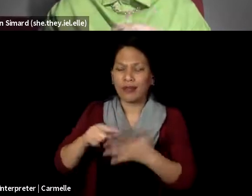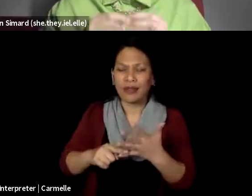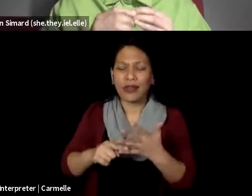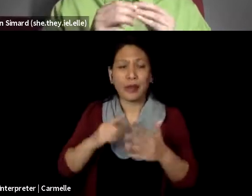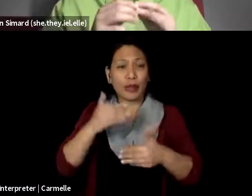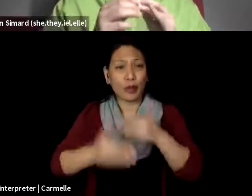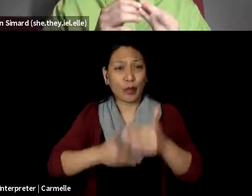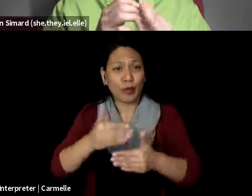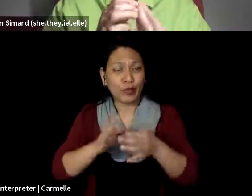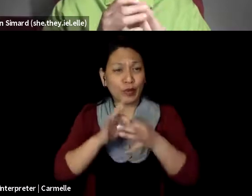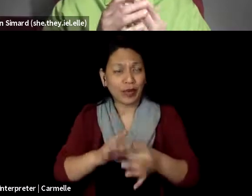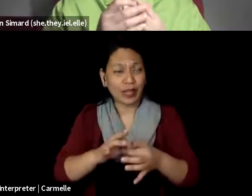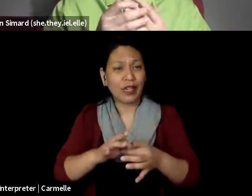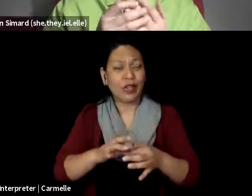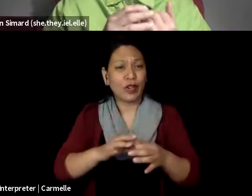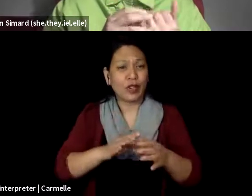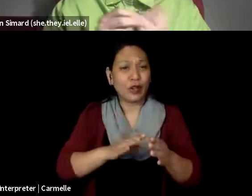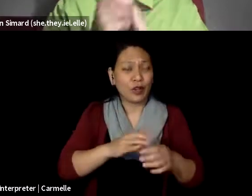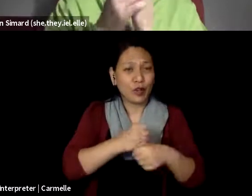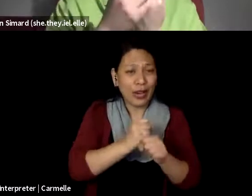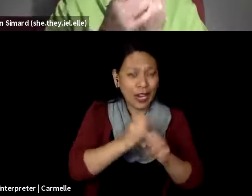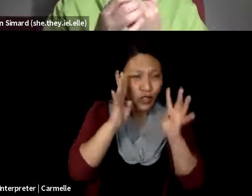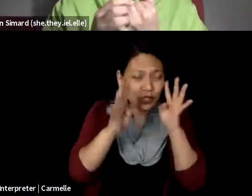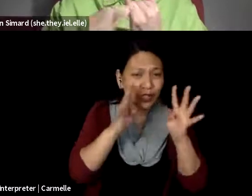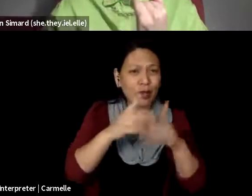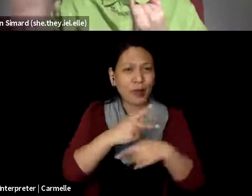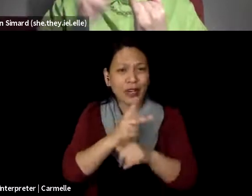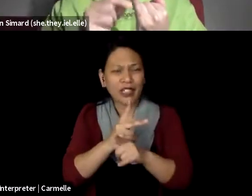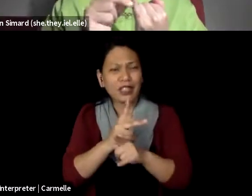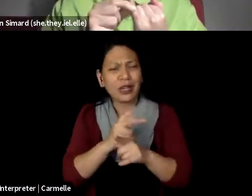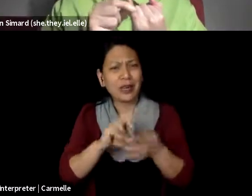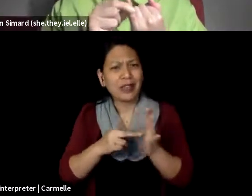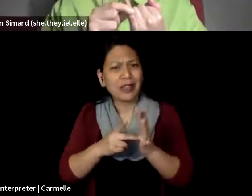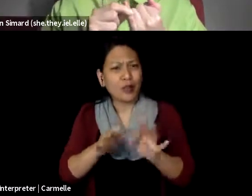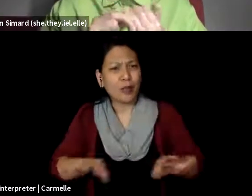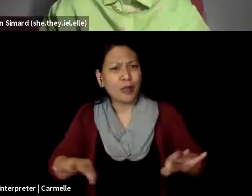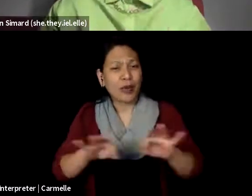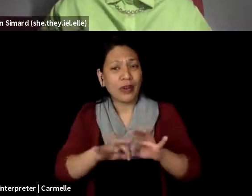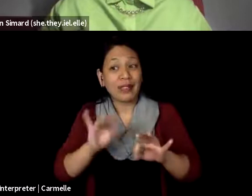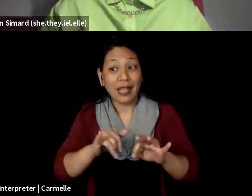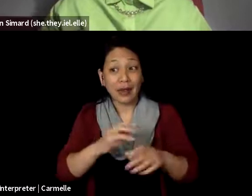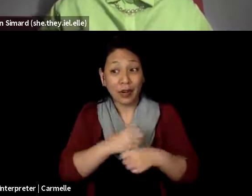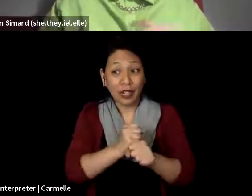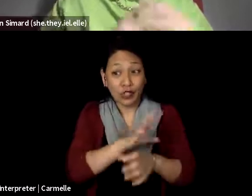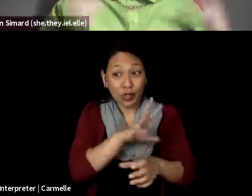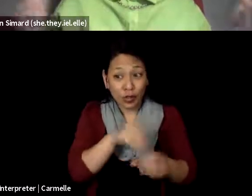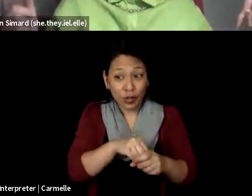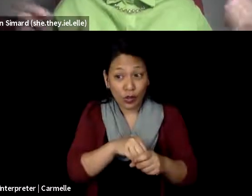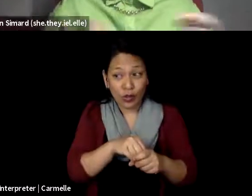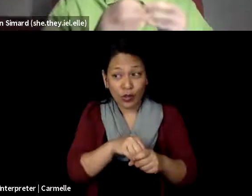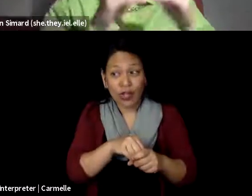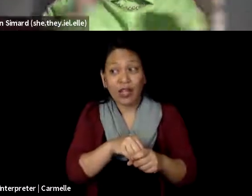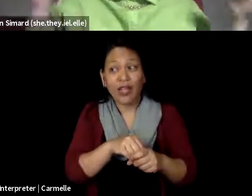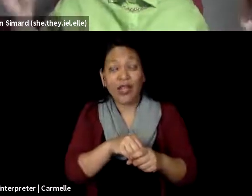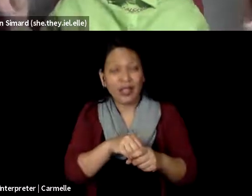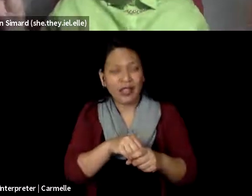production is gonna lead to this like idea that it's like within production, then we can bring on people. But really, if we conceive of time